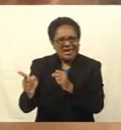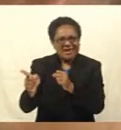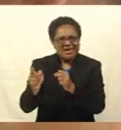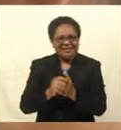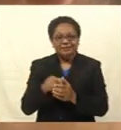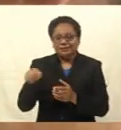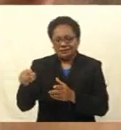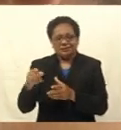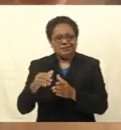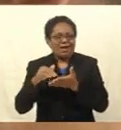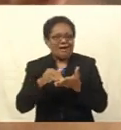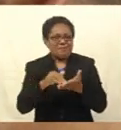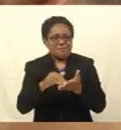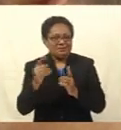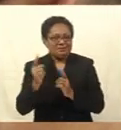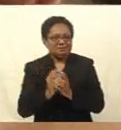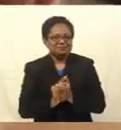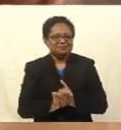mentor.